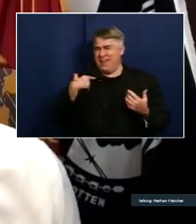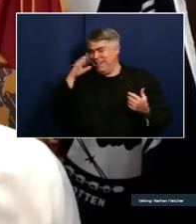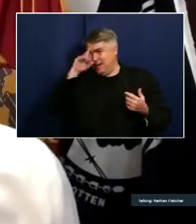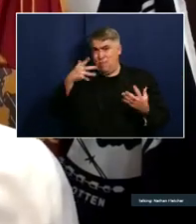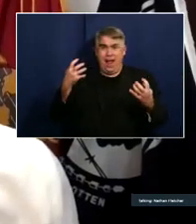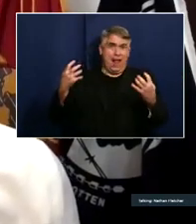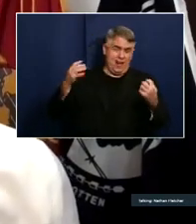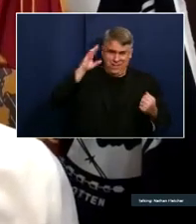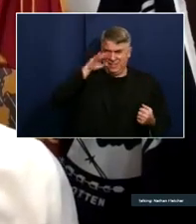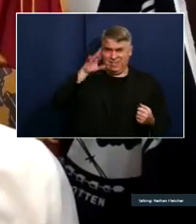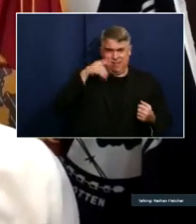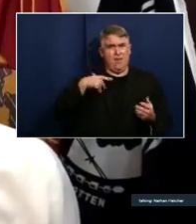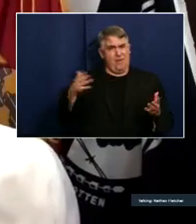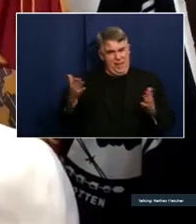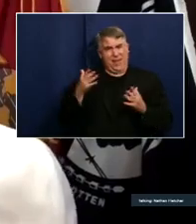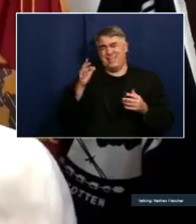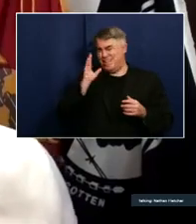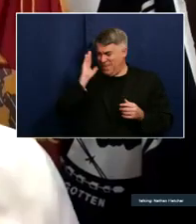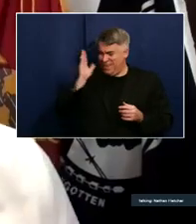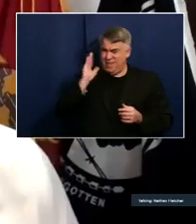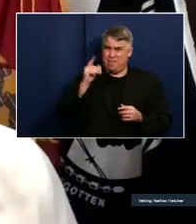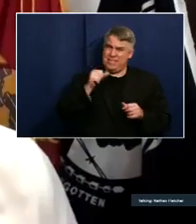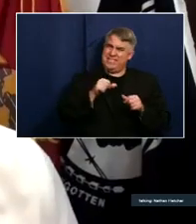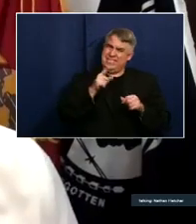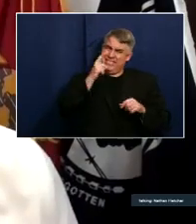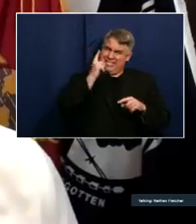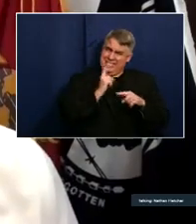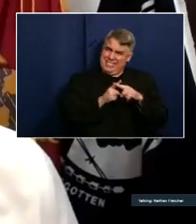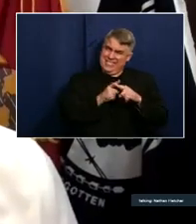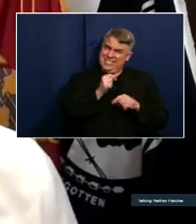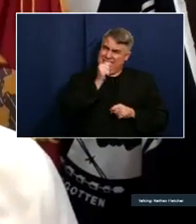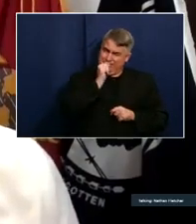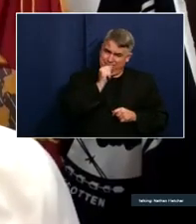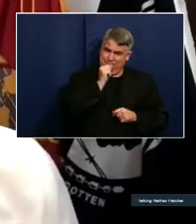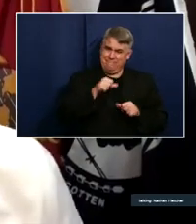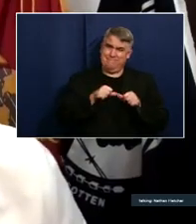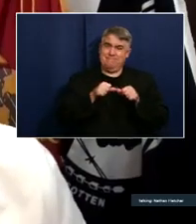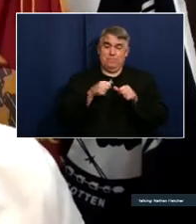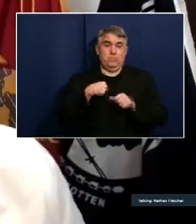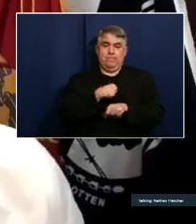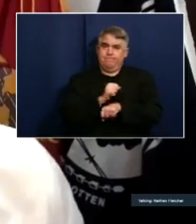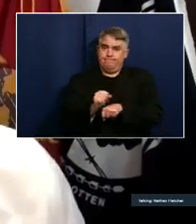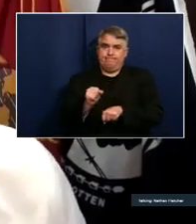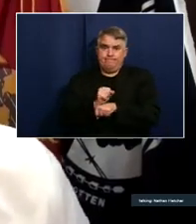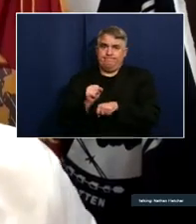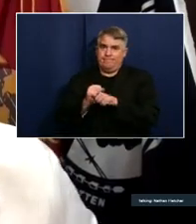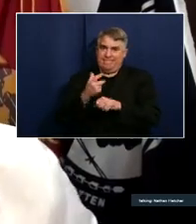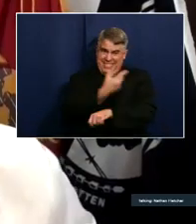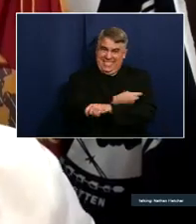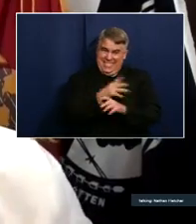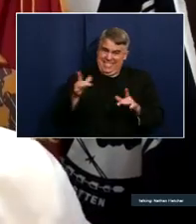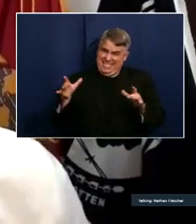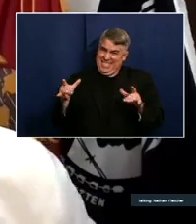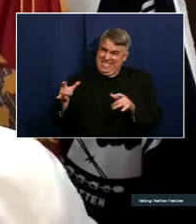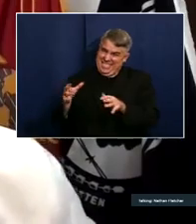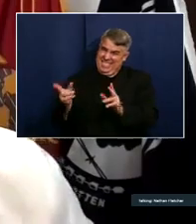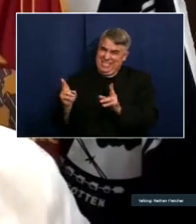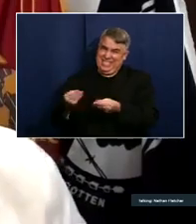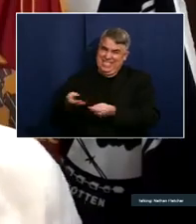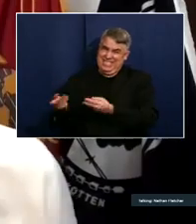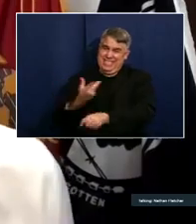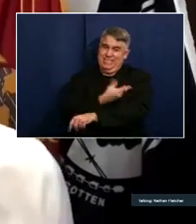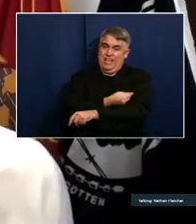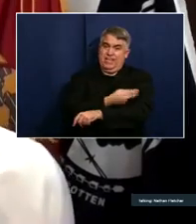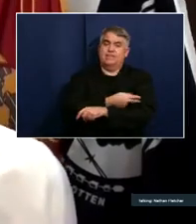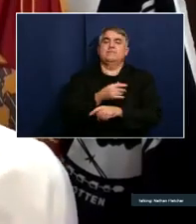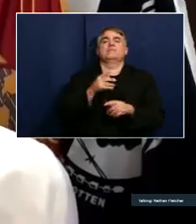please continue to be patient. We're doing everything we can to get vaccines out as quickly as possible. Please please continue to wear your mask and physically distance and